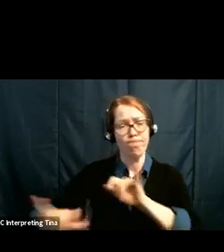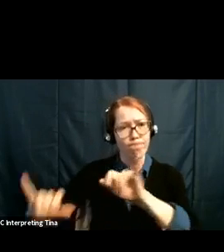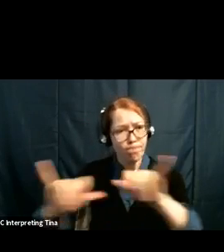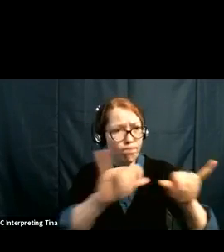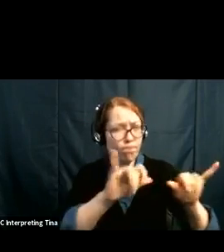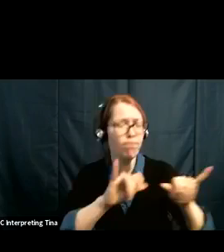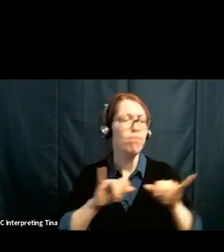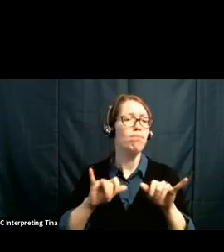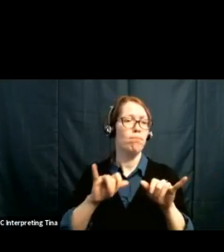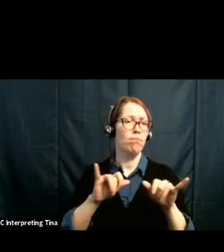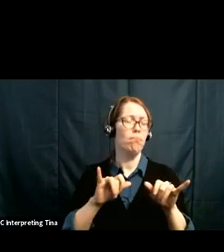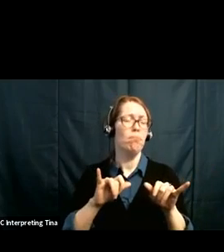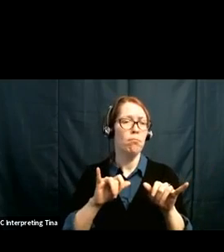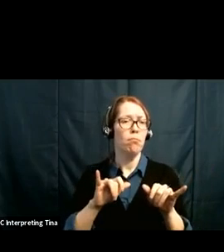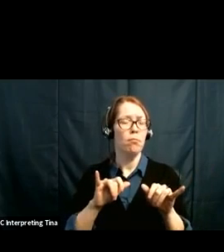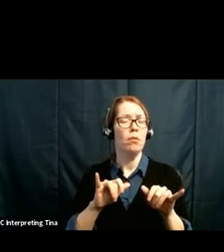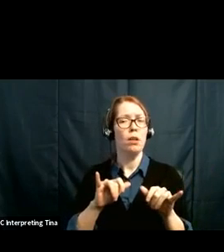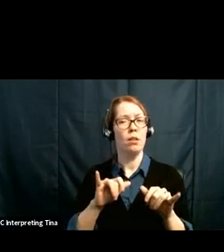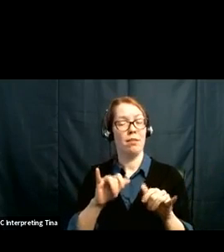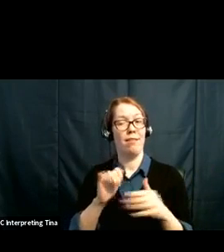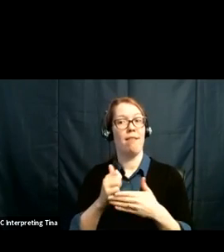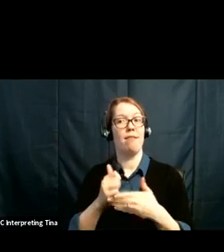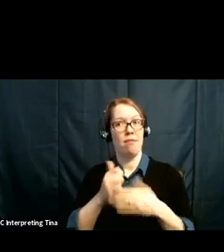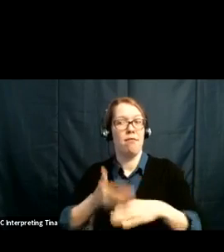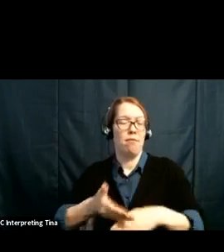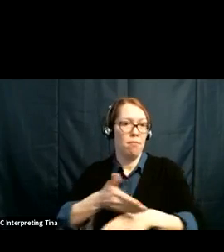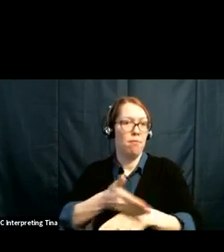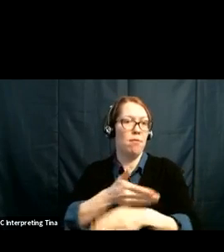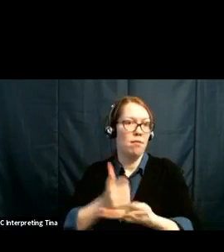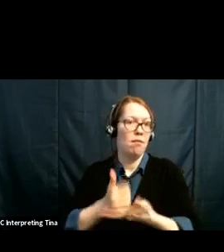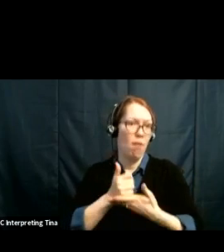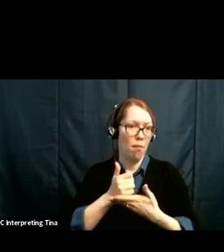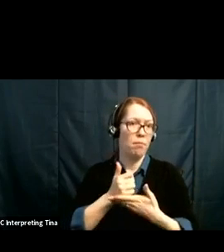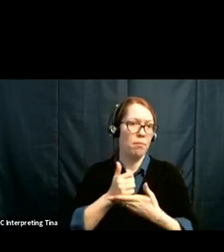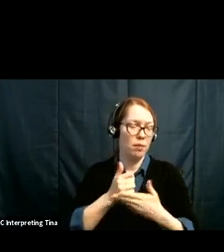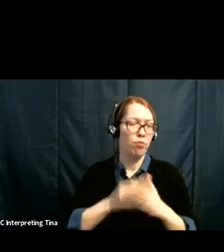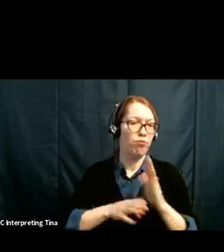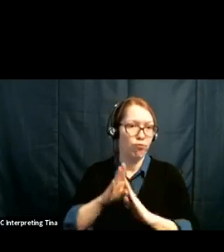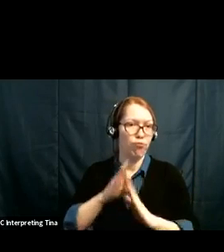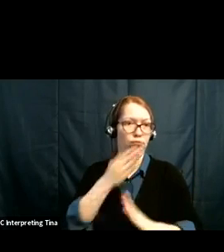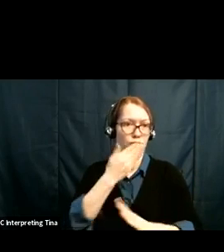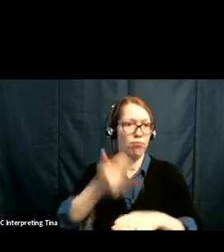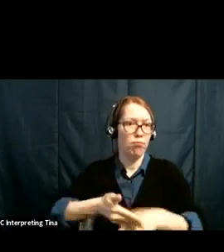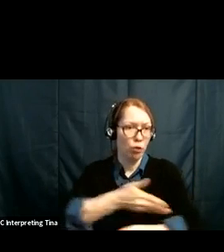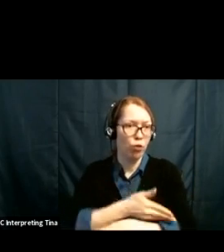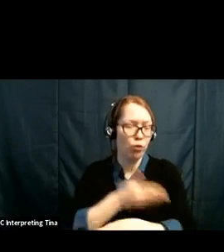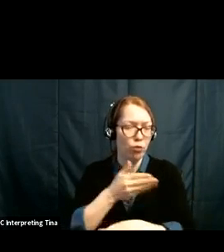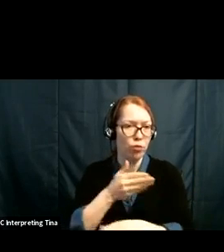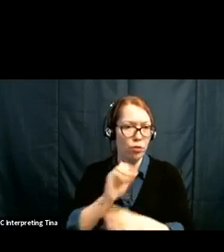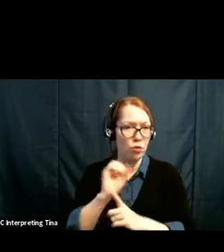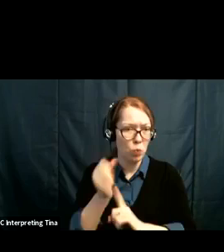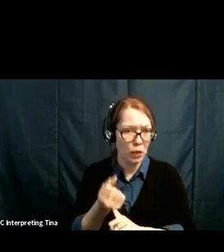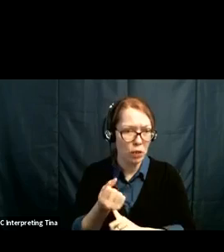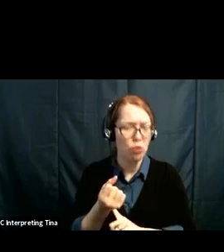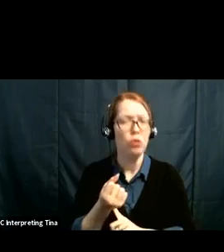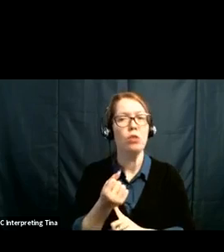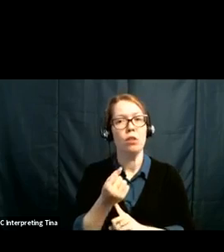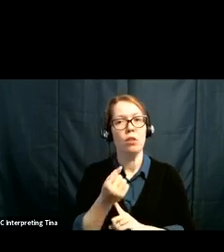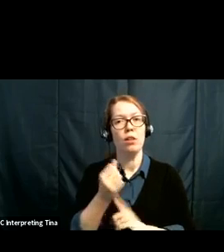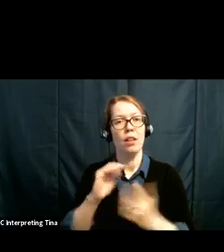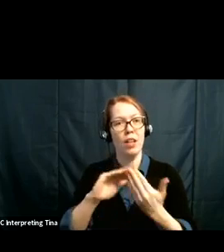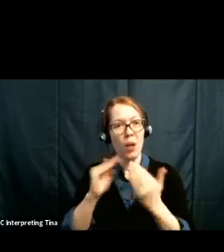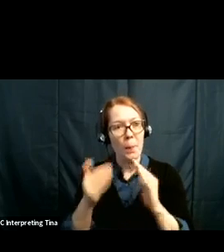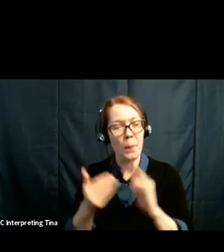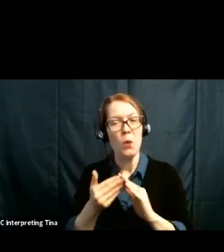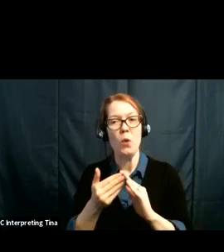consistent. So that has worked well, and there's a very, very much a community